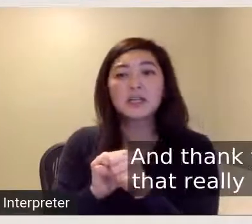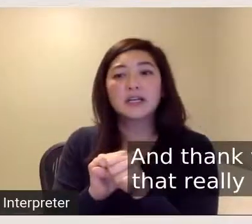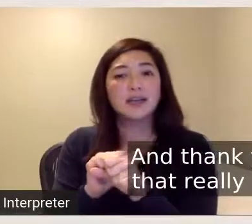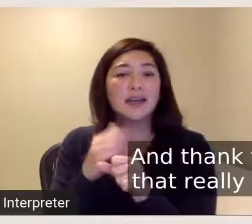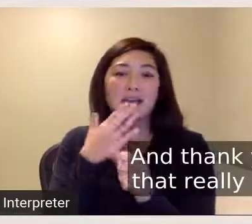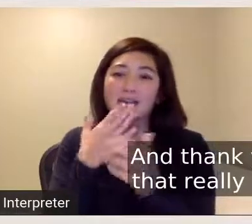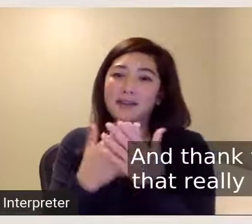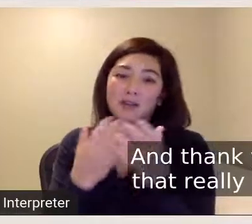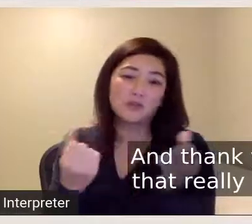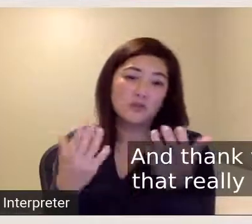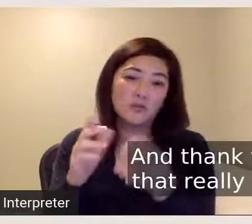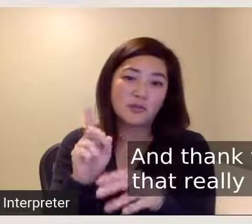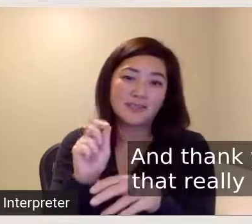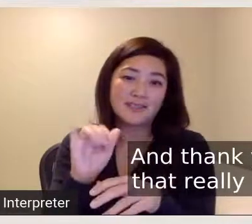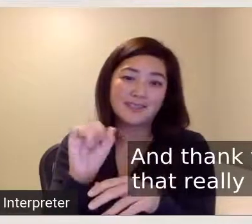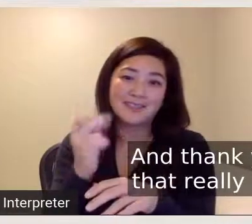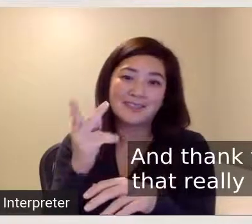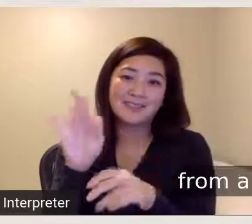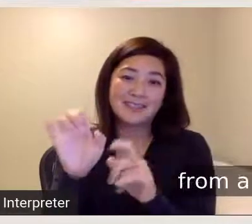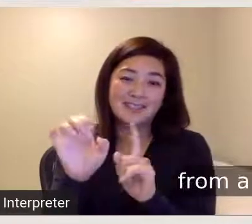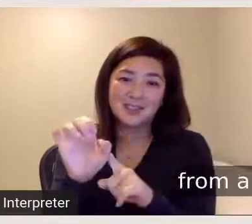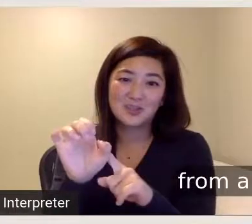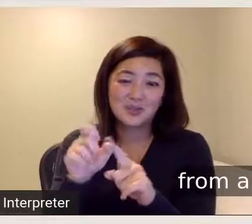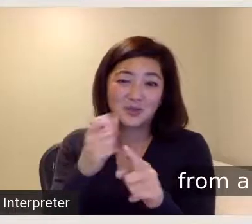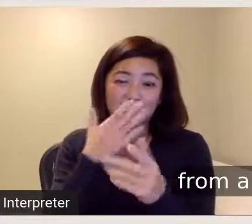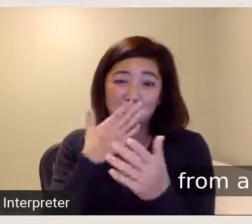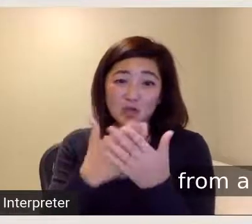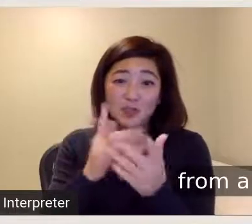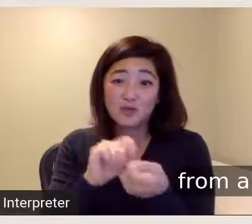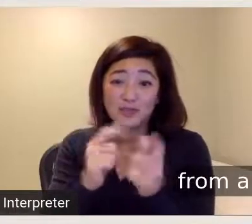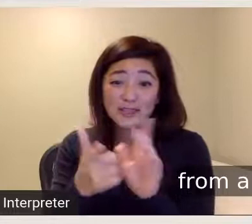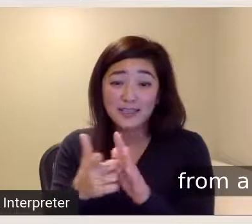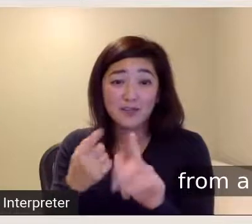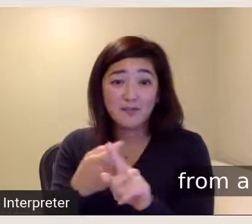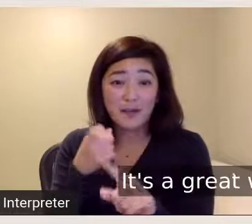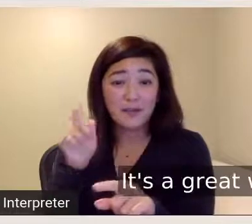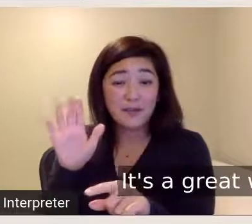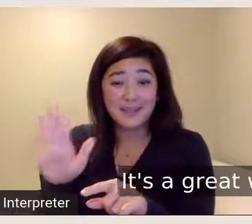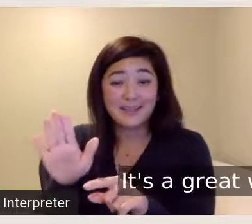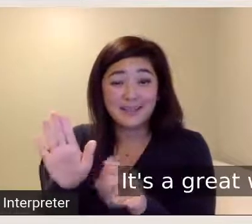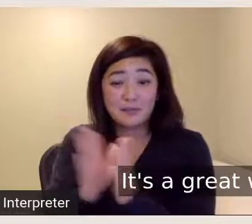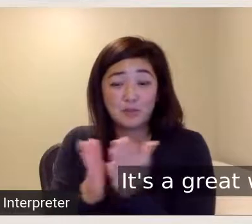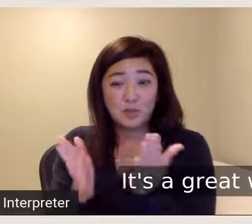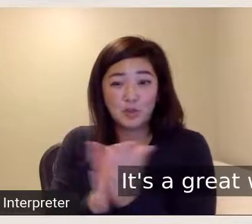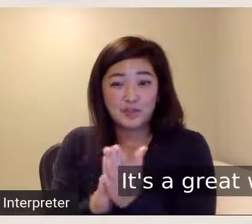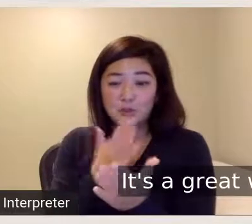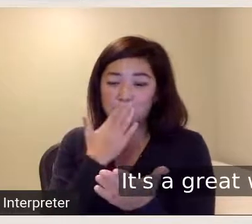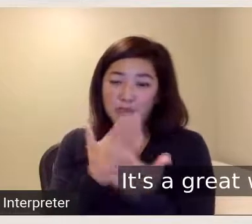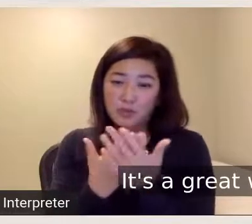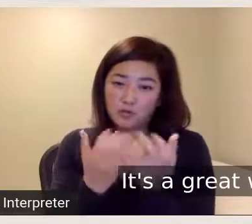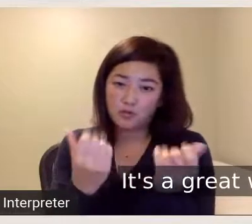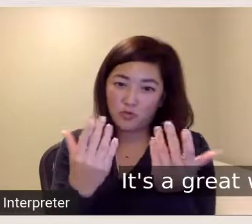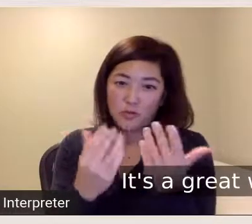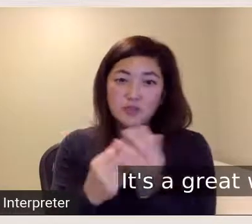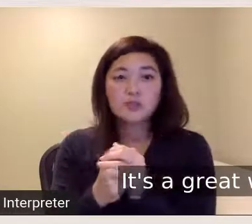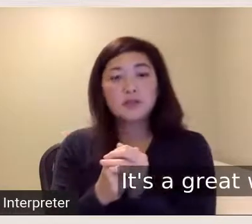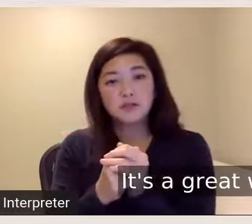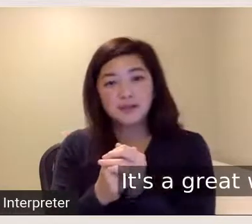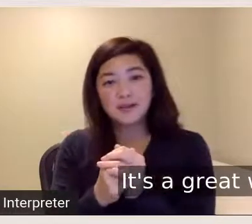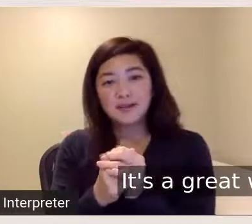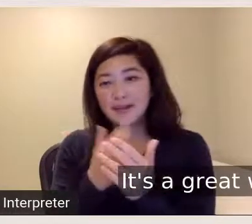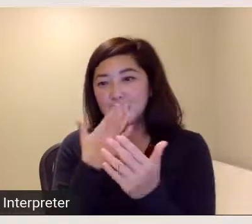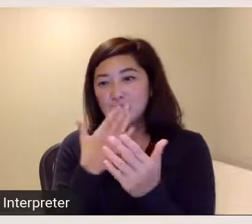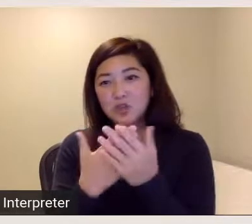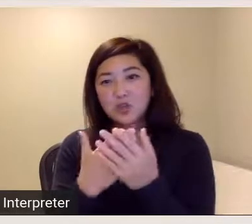you, Daisuke, for that really great translation from a new source. So, and it's a great way to end